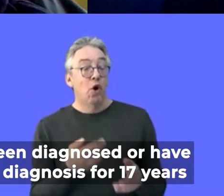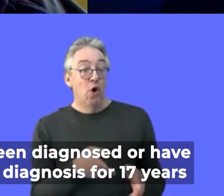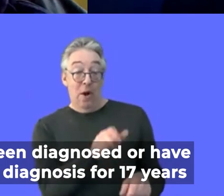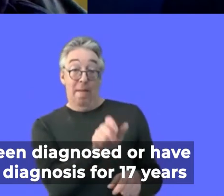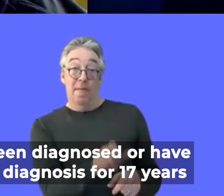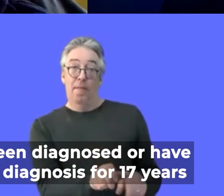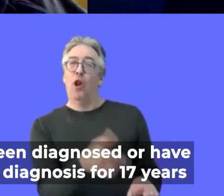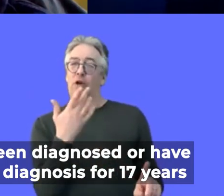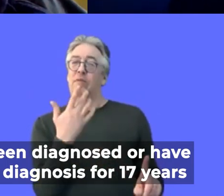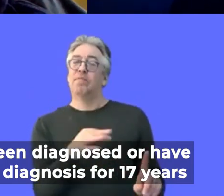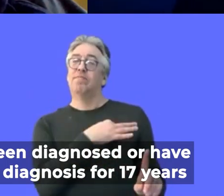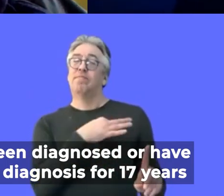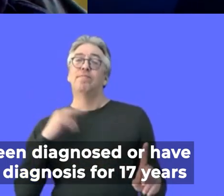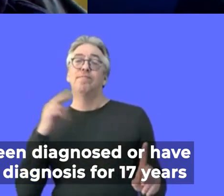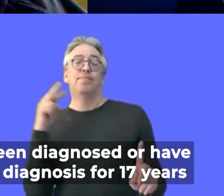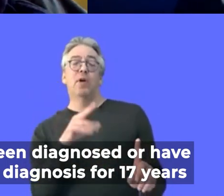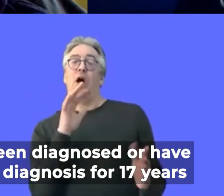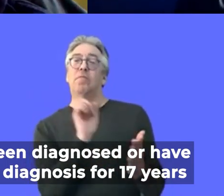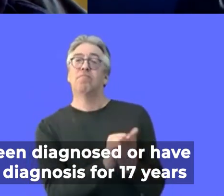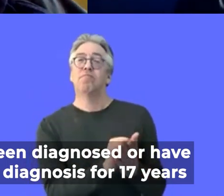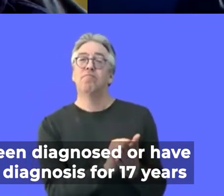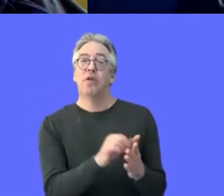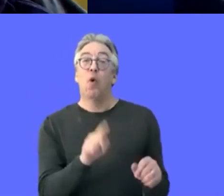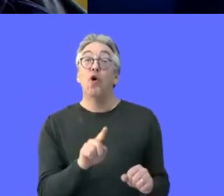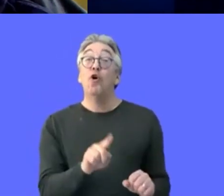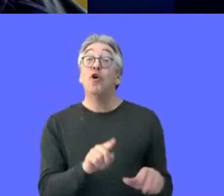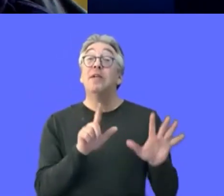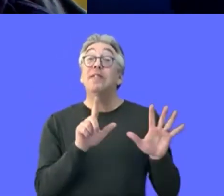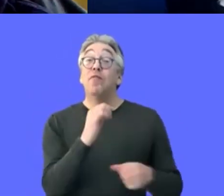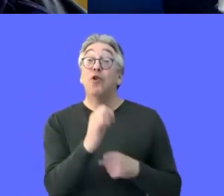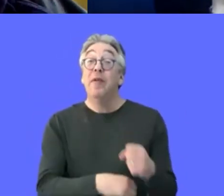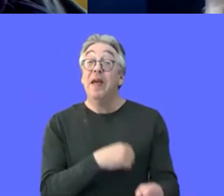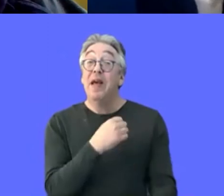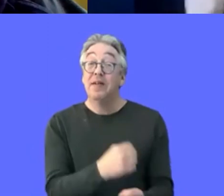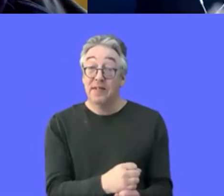diagnosed, have diagnosis for 17 years